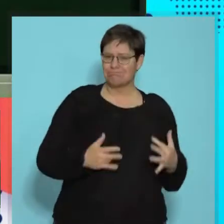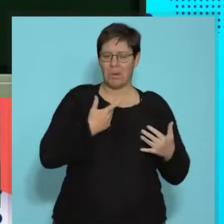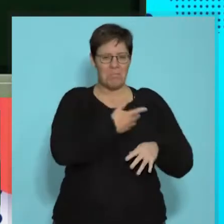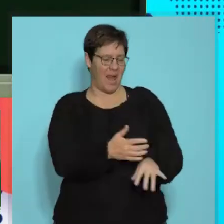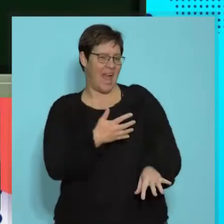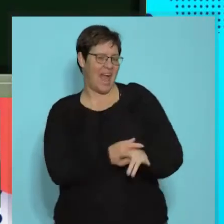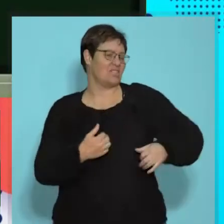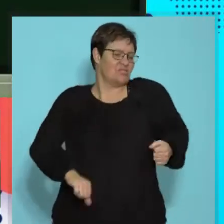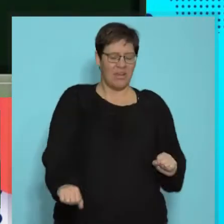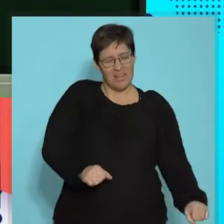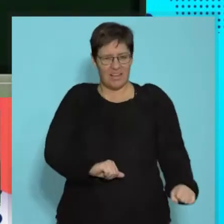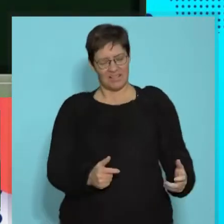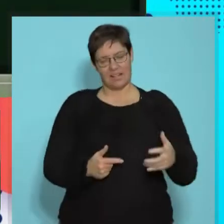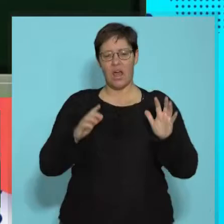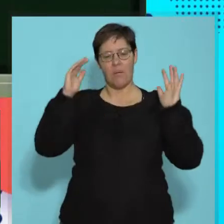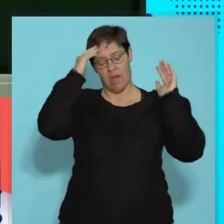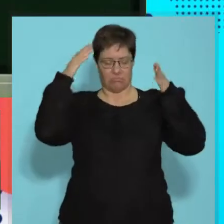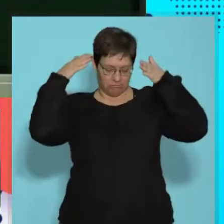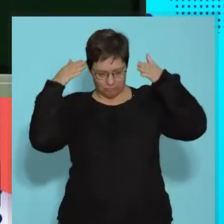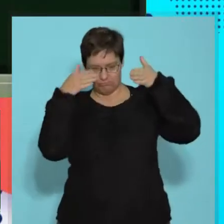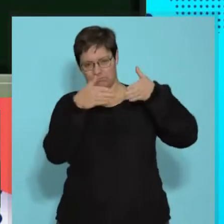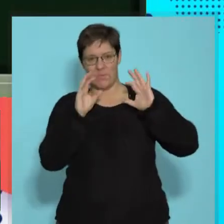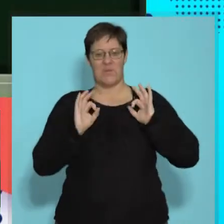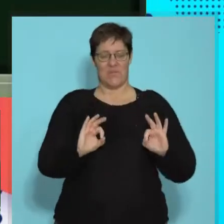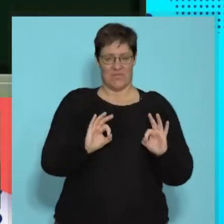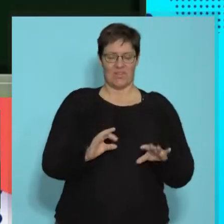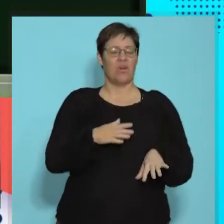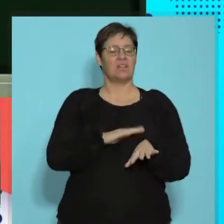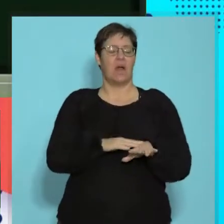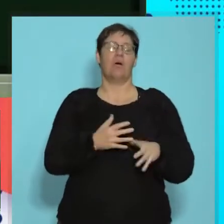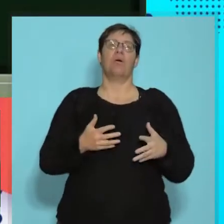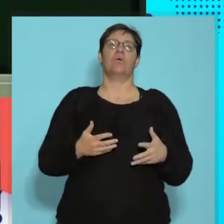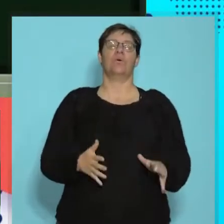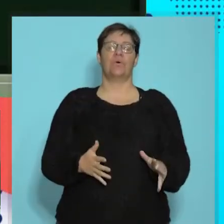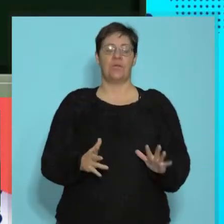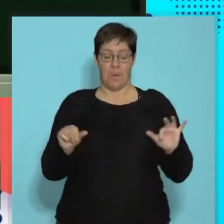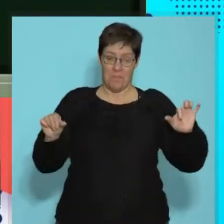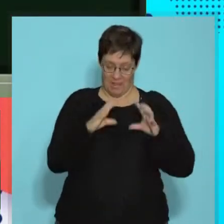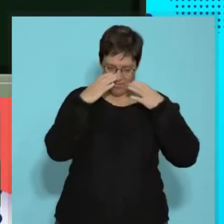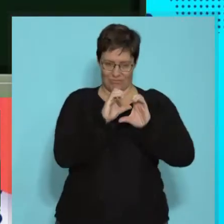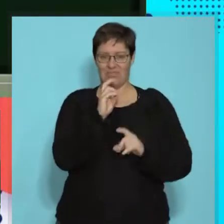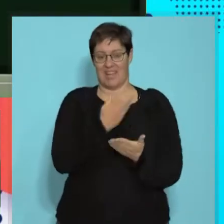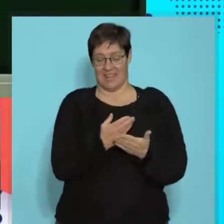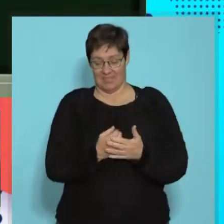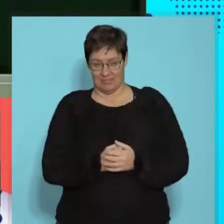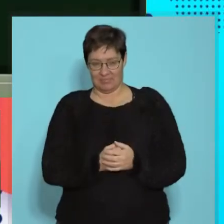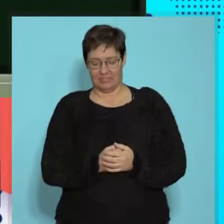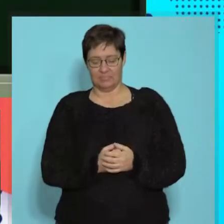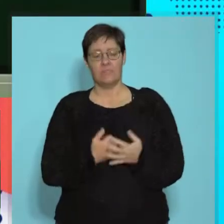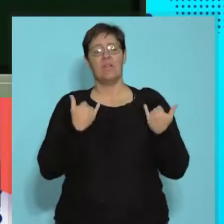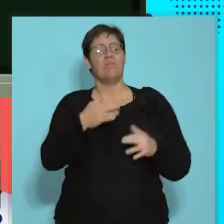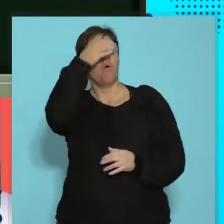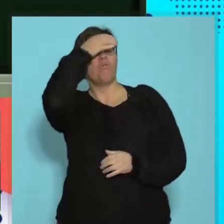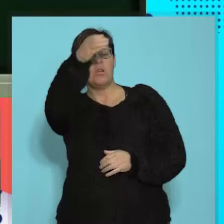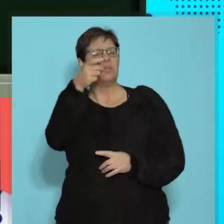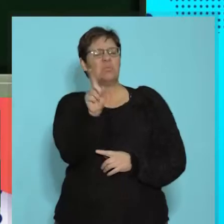stand up, shake the legs, right, and just get the mind a little bit of time just to take a rest. We're looking at this concept of